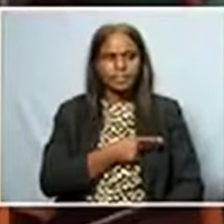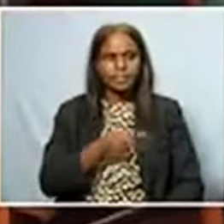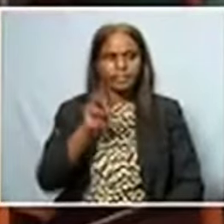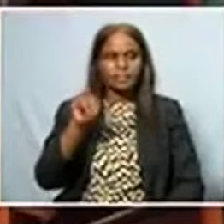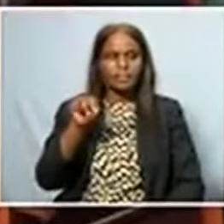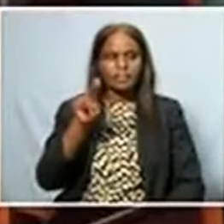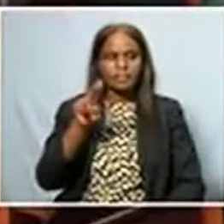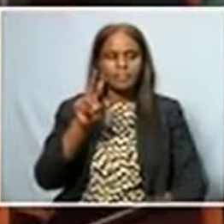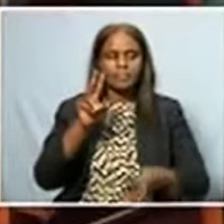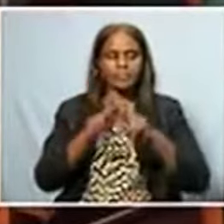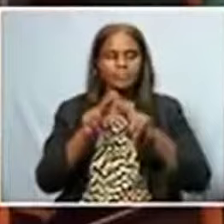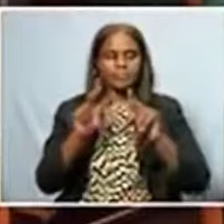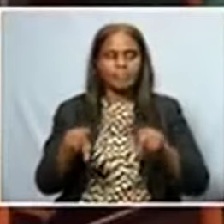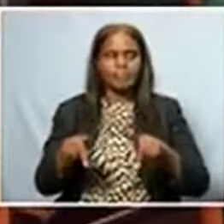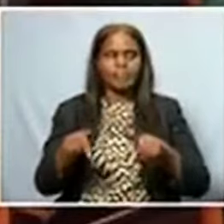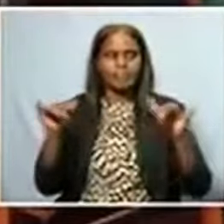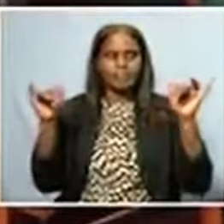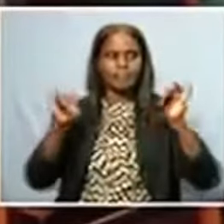Mr. Chairperson.